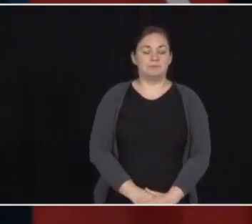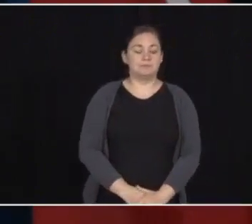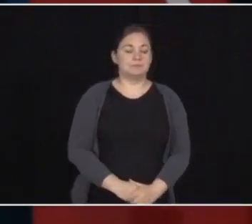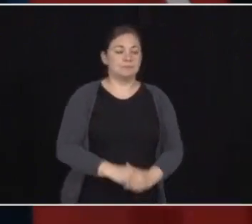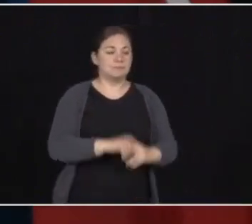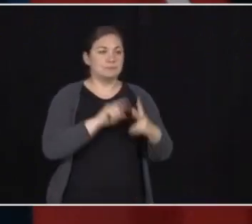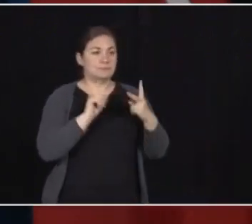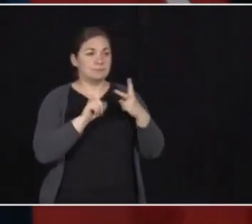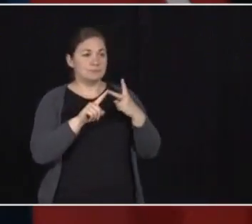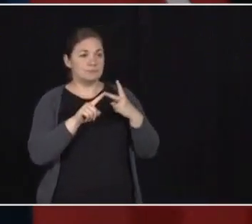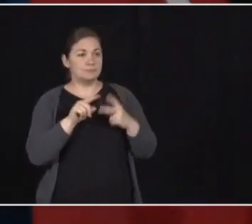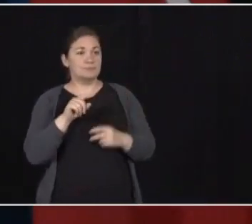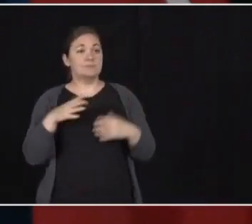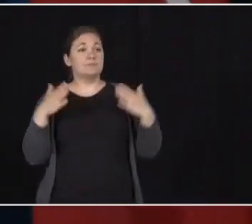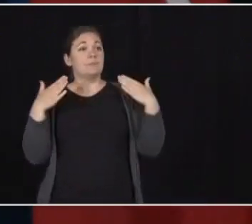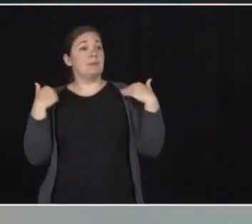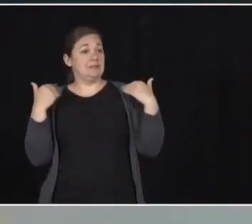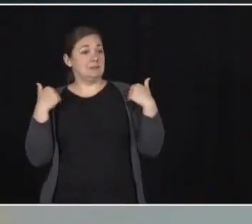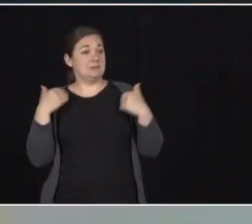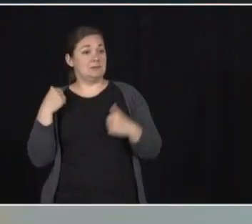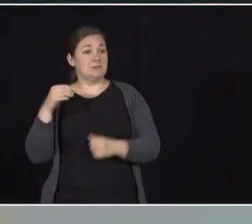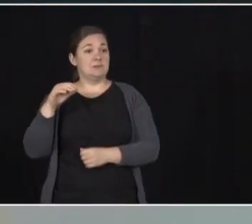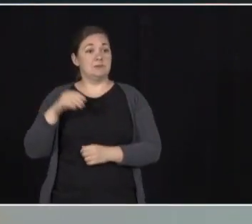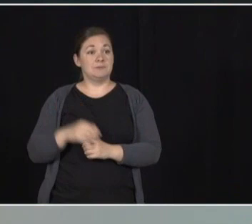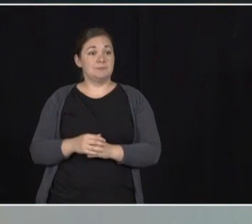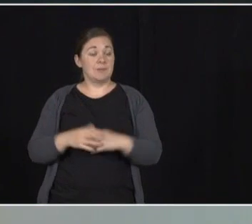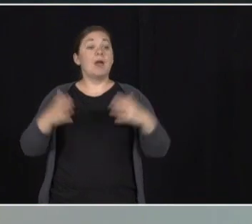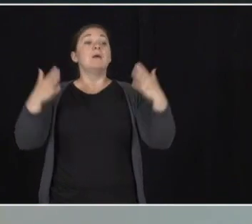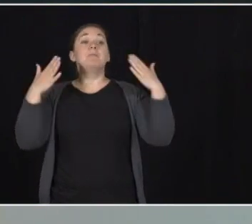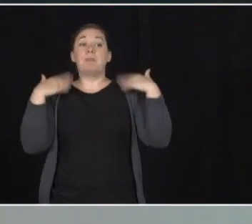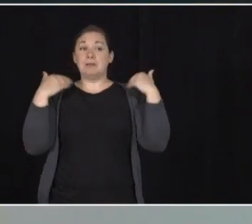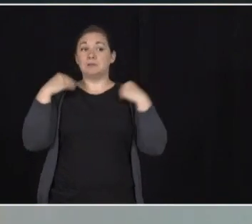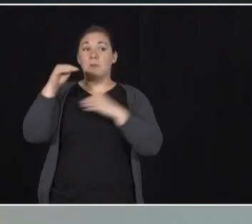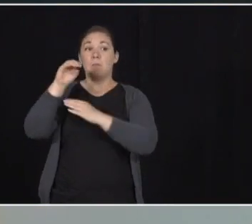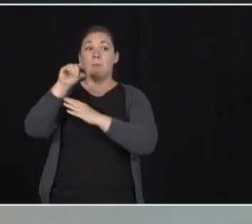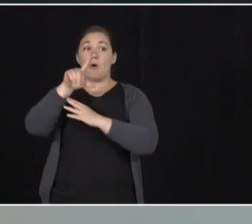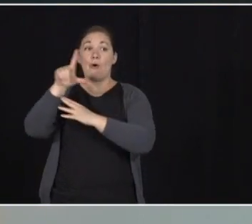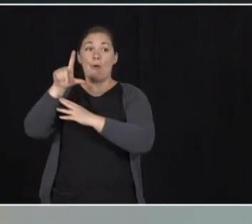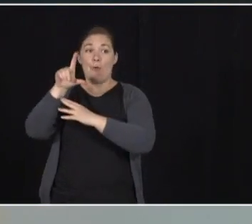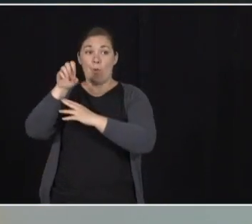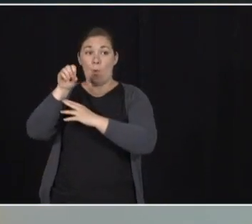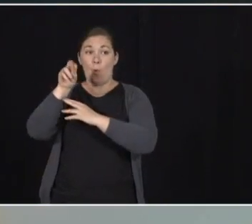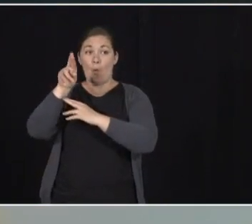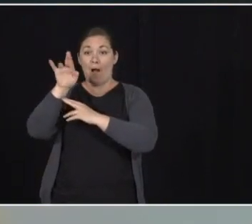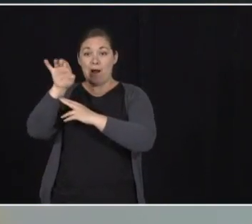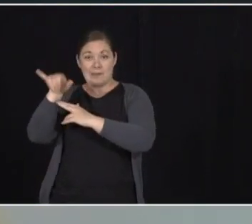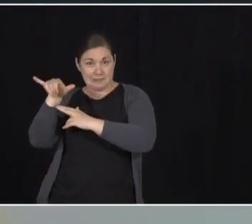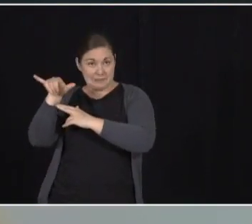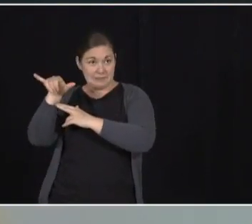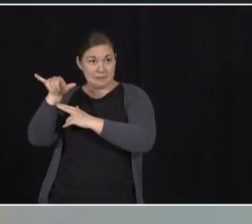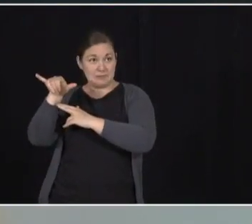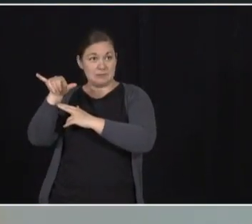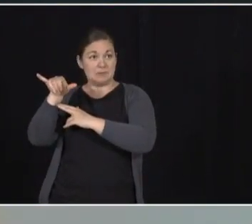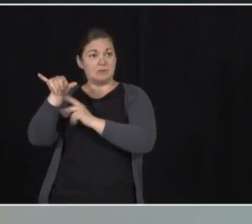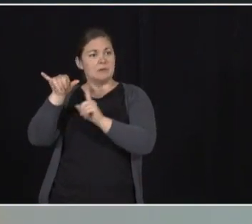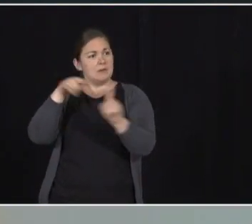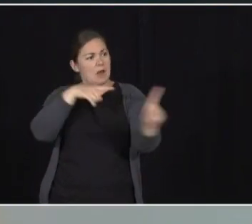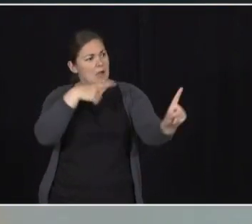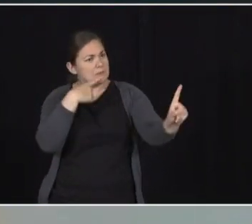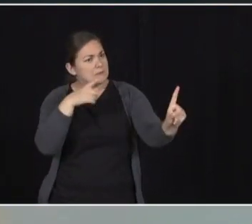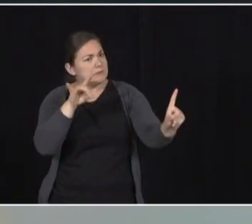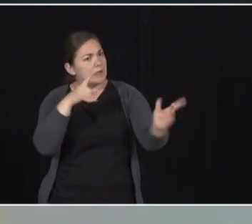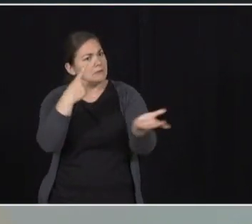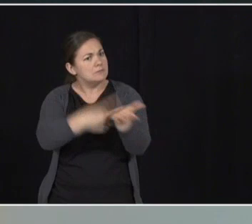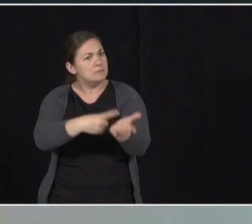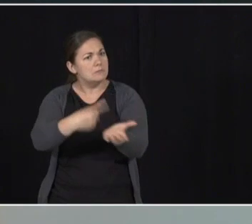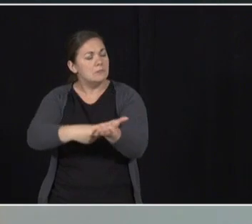Minister Mulroney and yourself actually put a bright spot in the transportation area with Ontario Northland Transportation, starting a route from